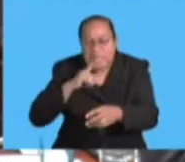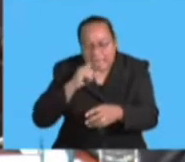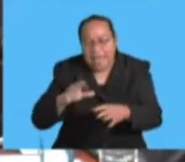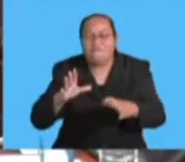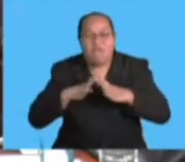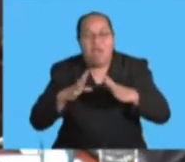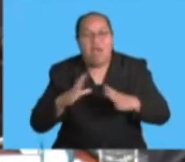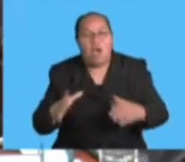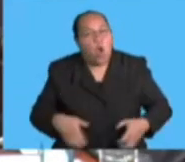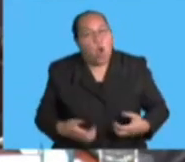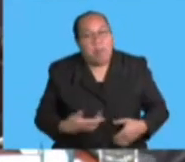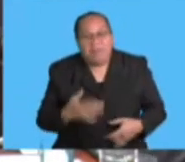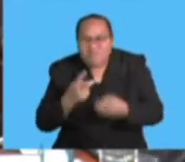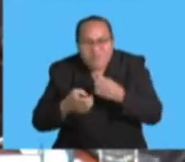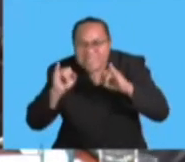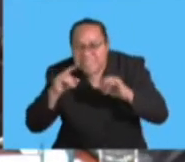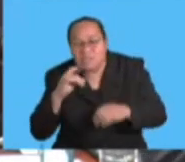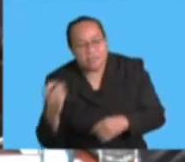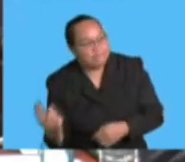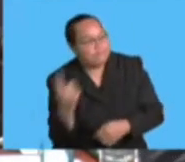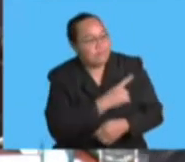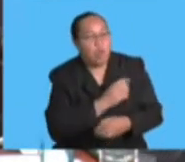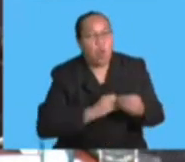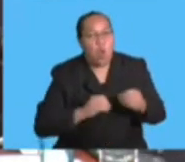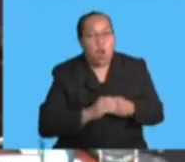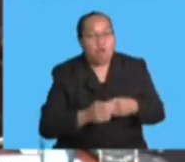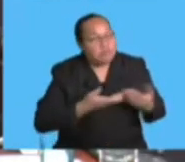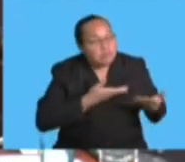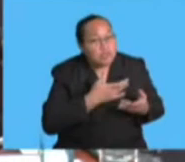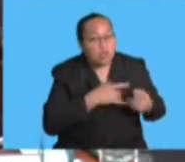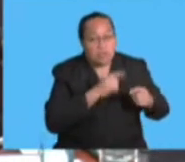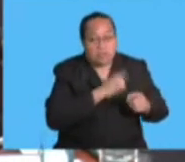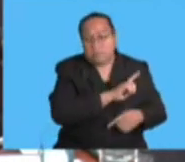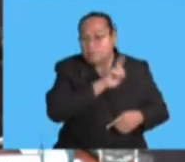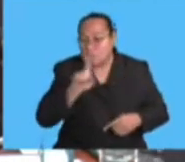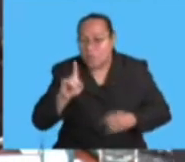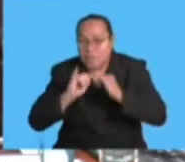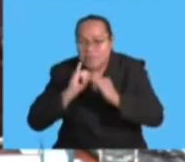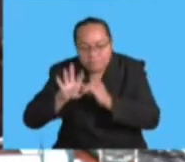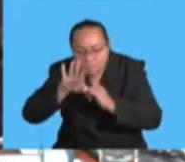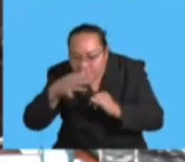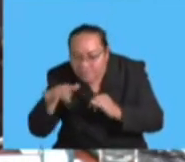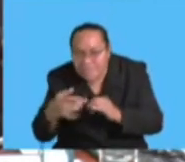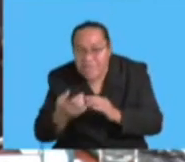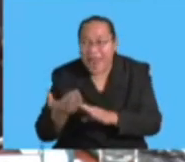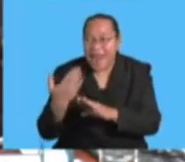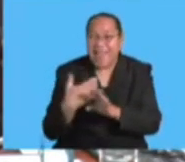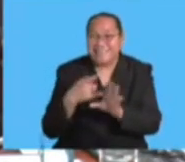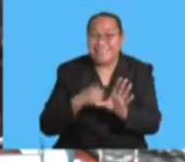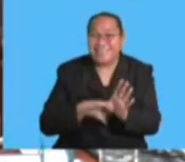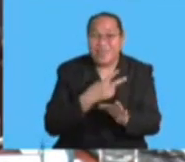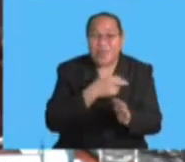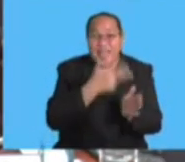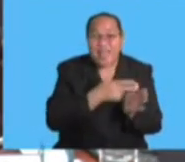to the nearest Ministry of Employment office for investigation. Mr. Speaker, said for the last financial year,